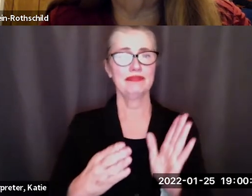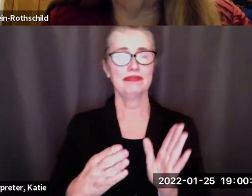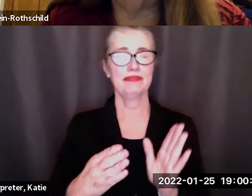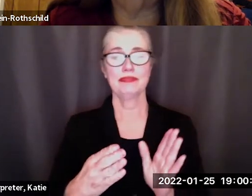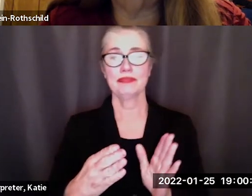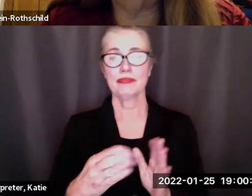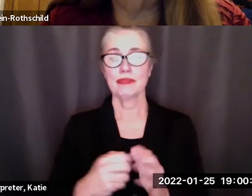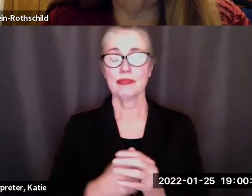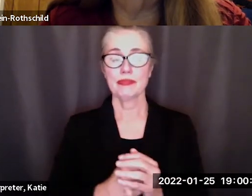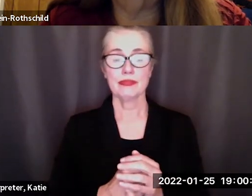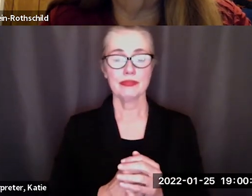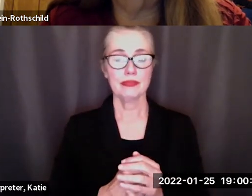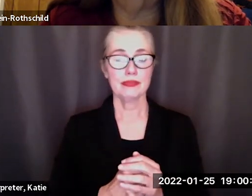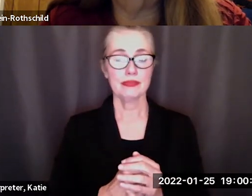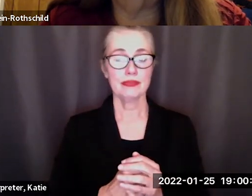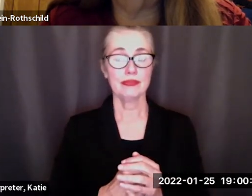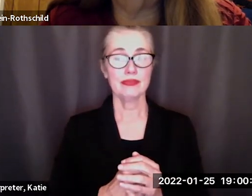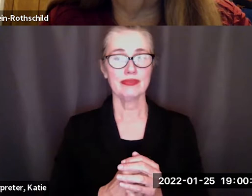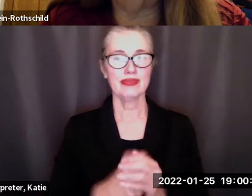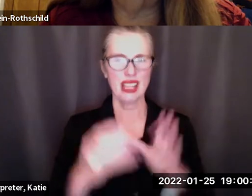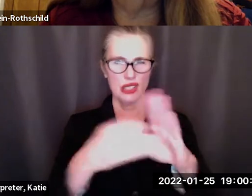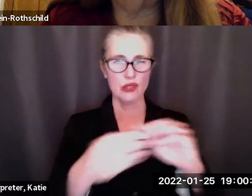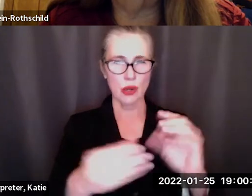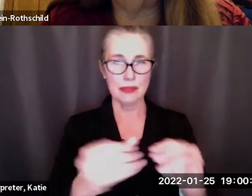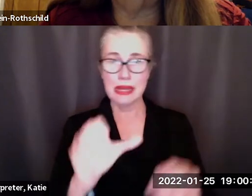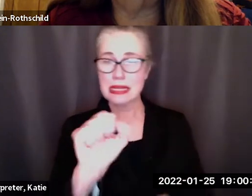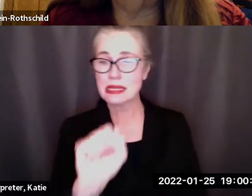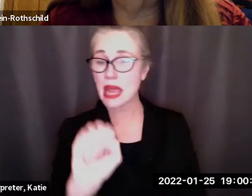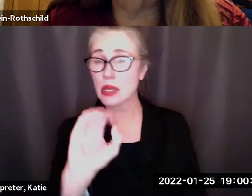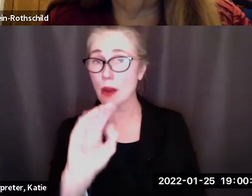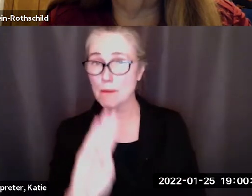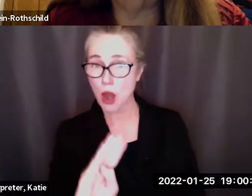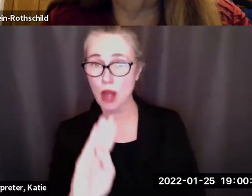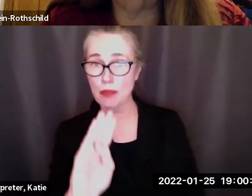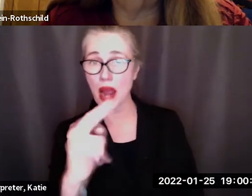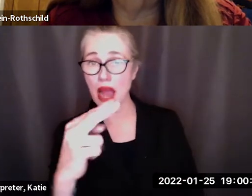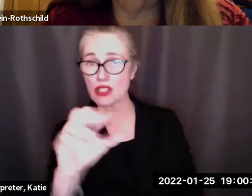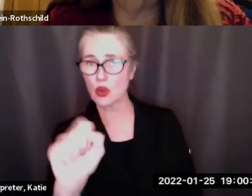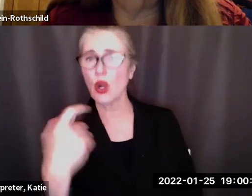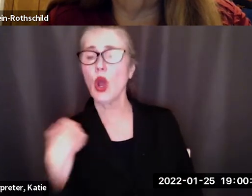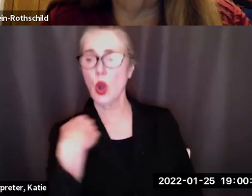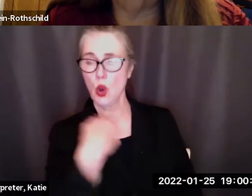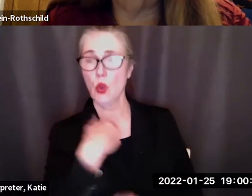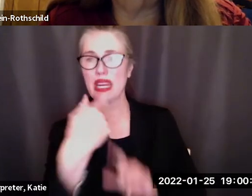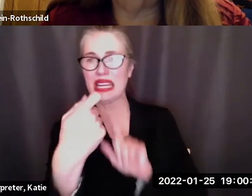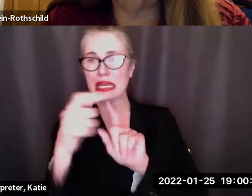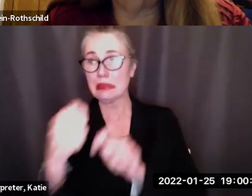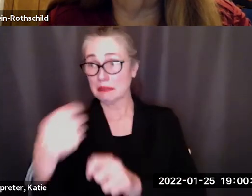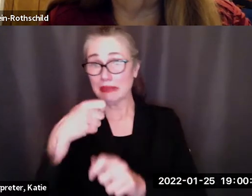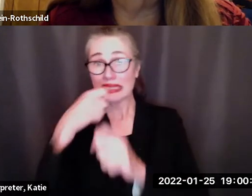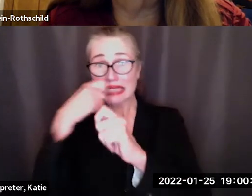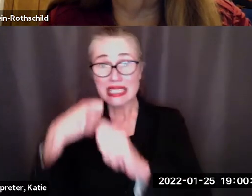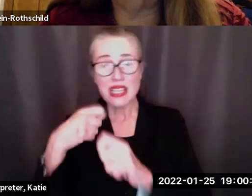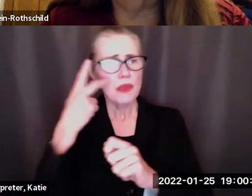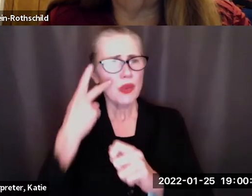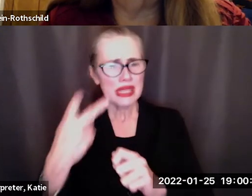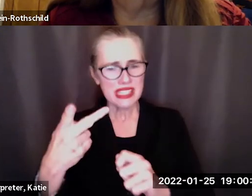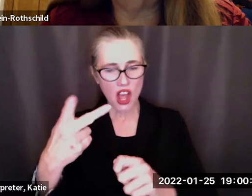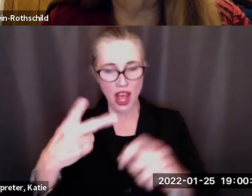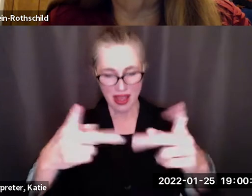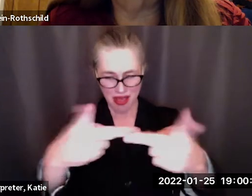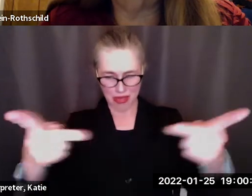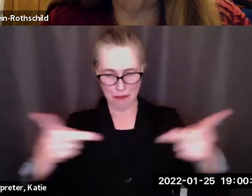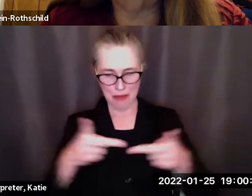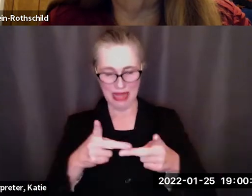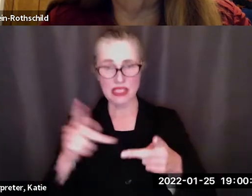where where we were involved with testing directly the the students what we noticed is that they had the testing station and